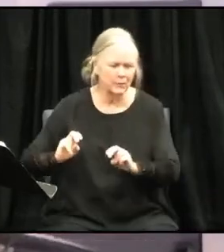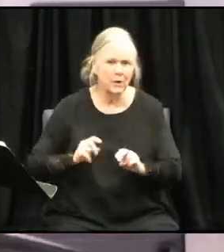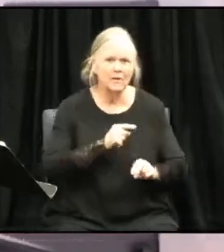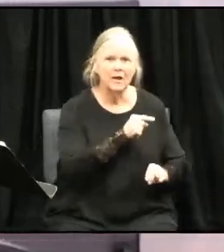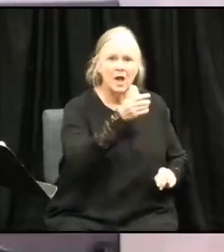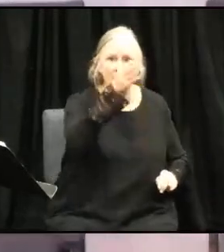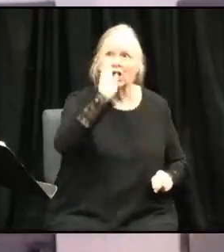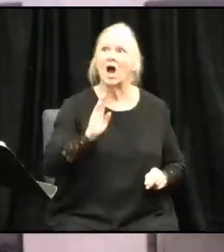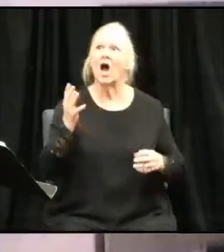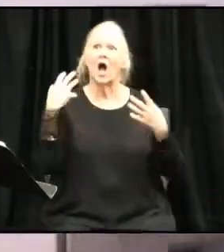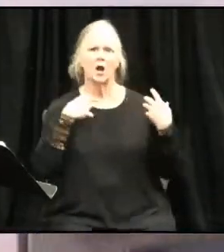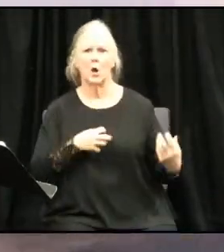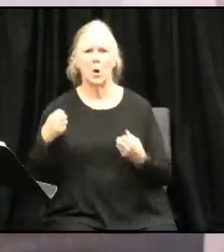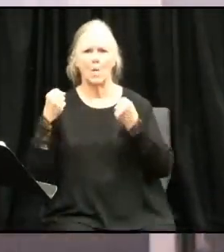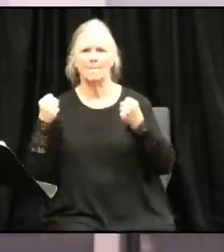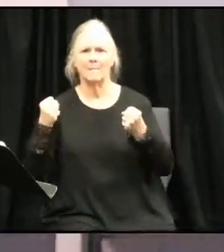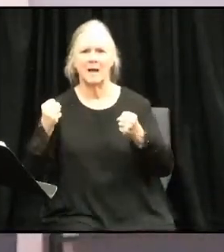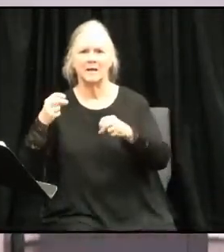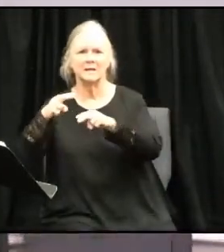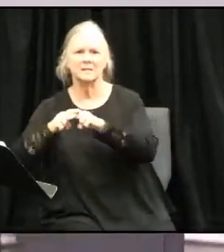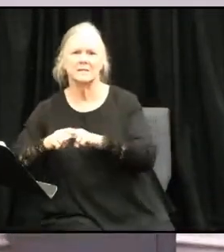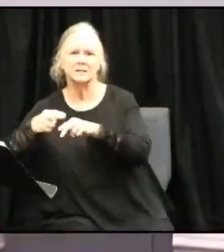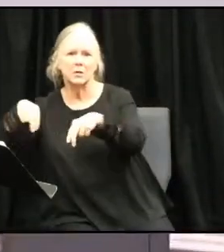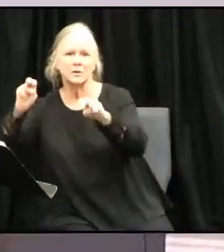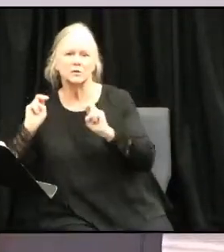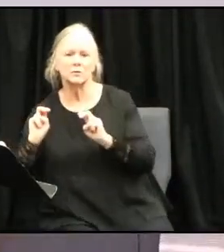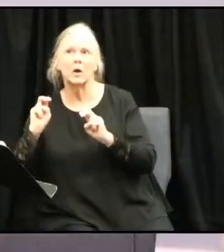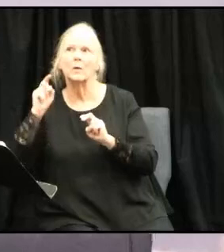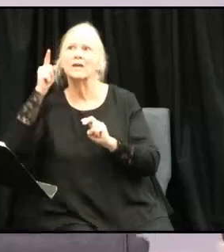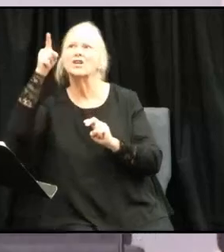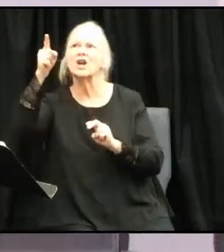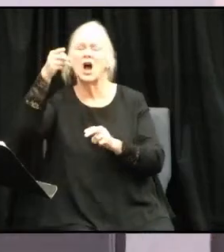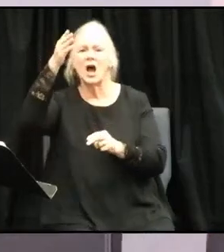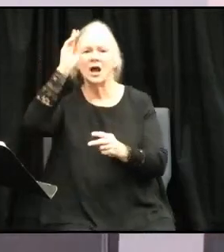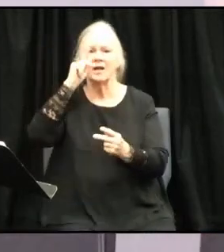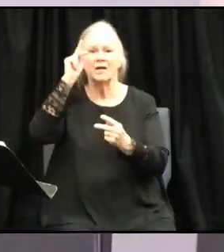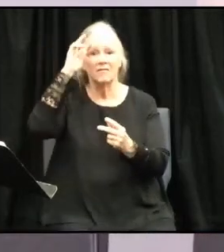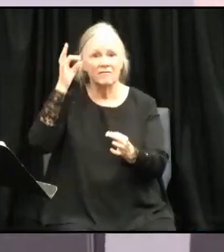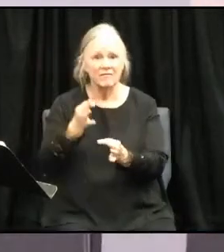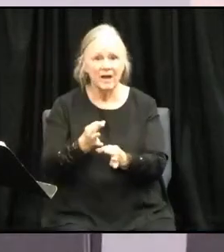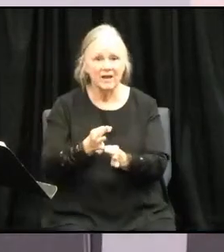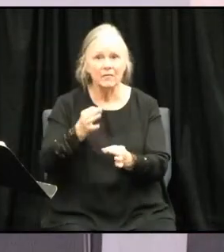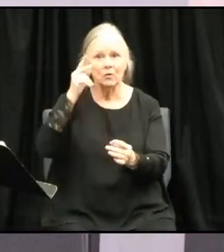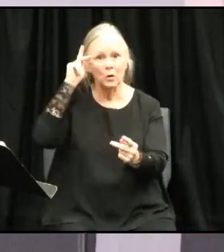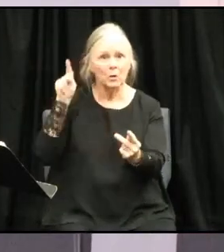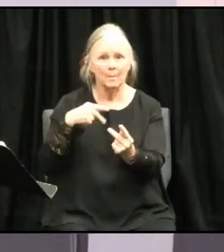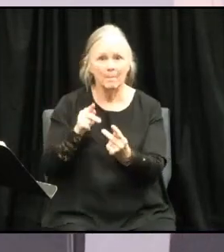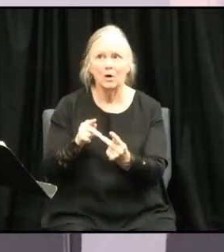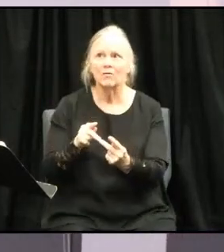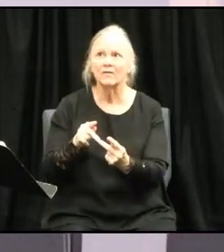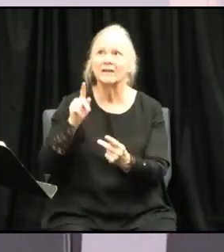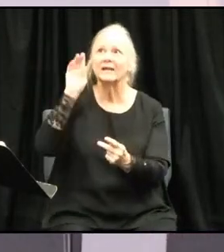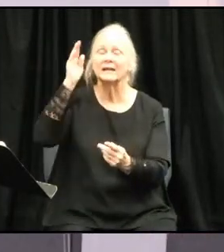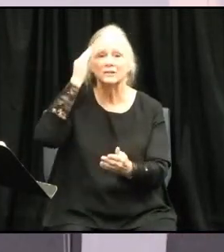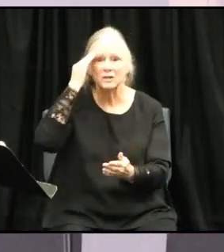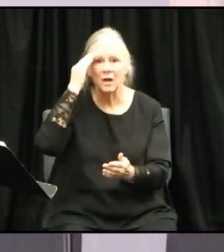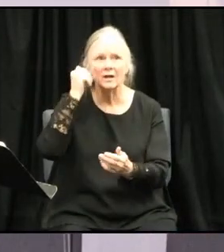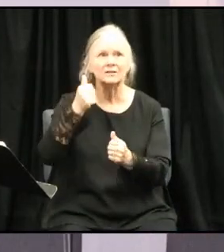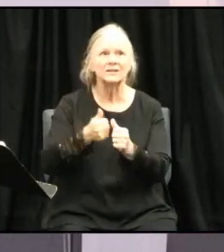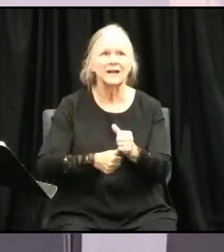his throne. God who is faithful. God who is perfect in his knowledge and in every way.